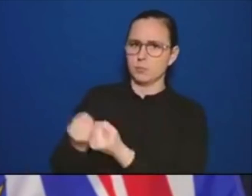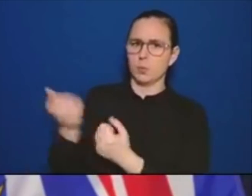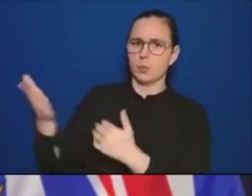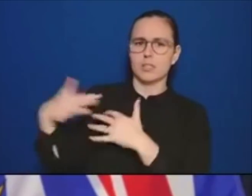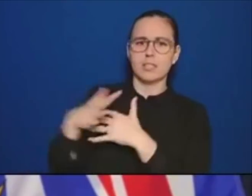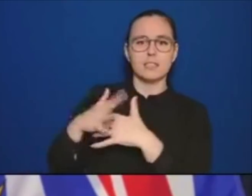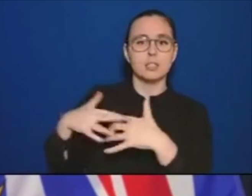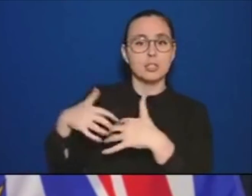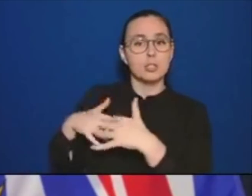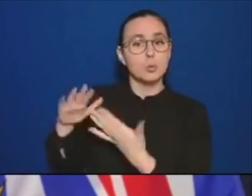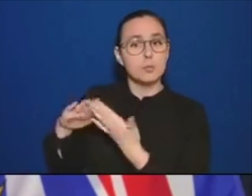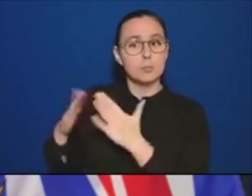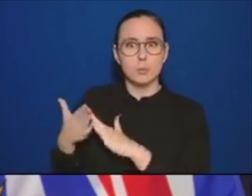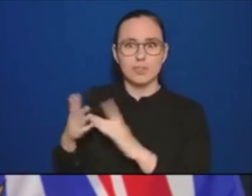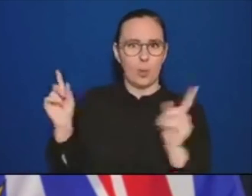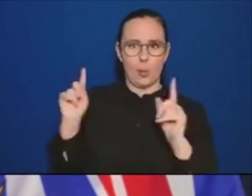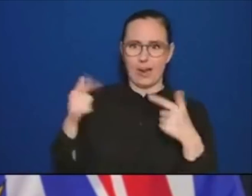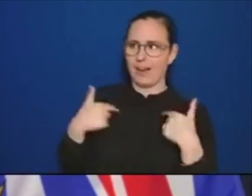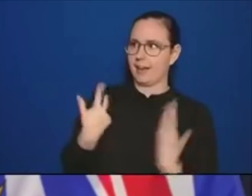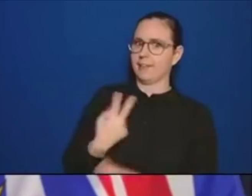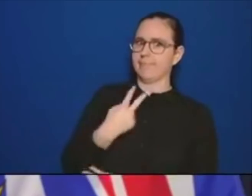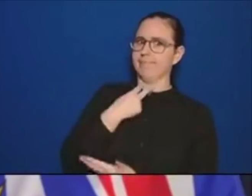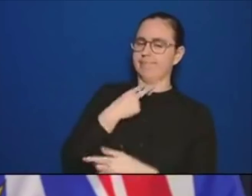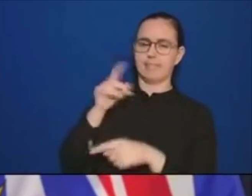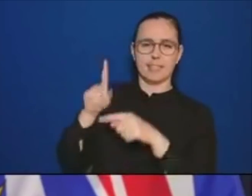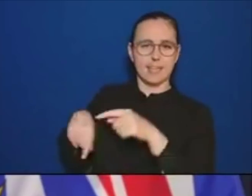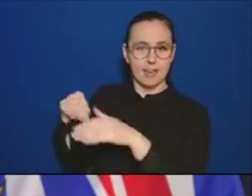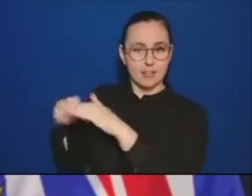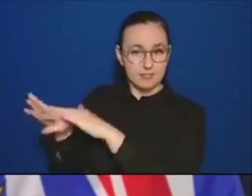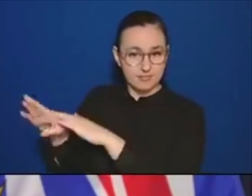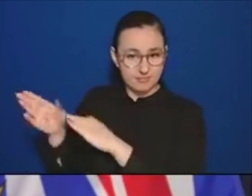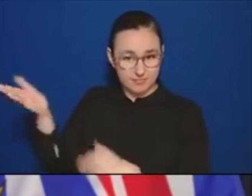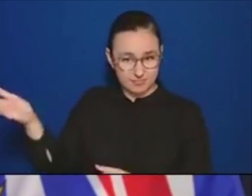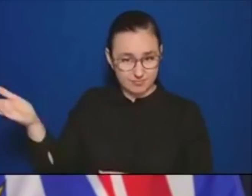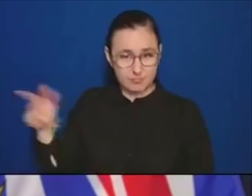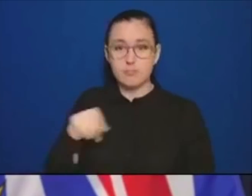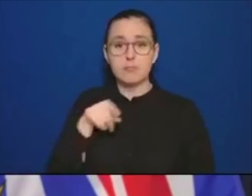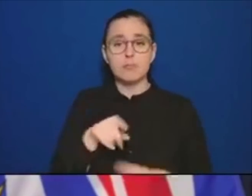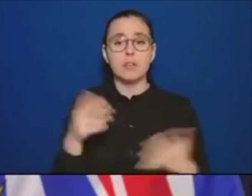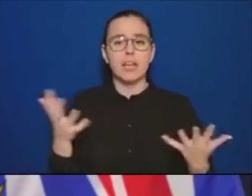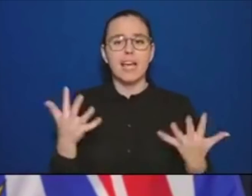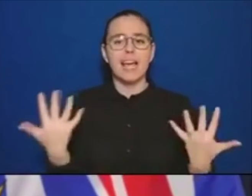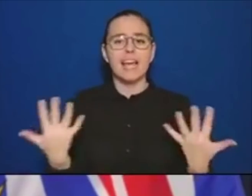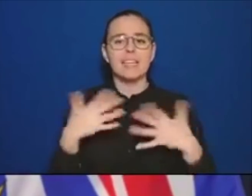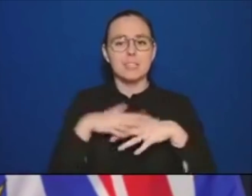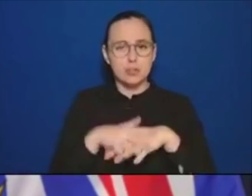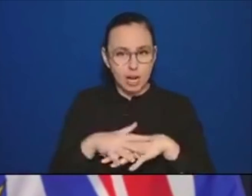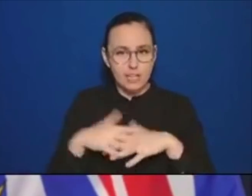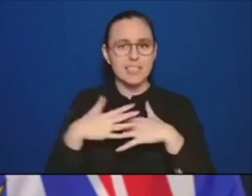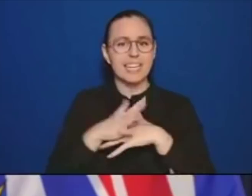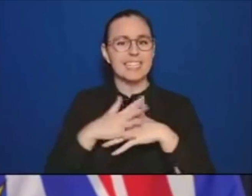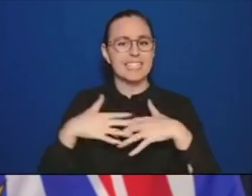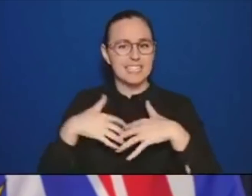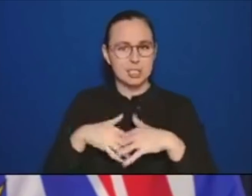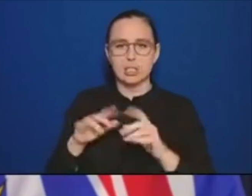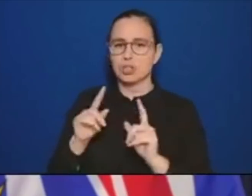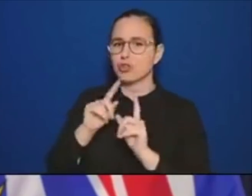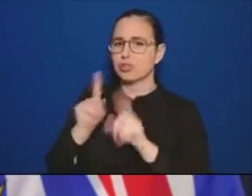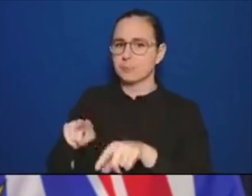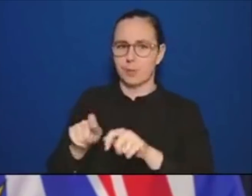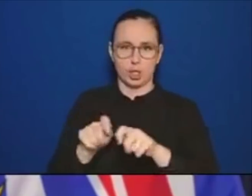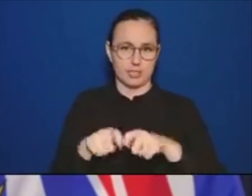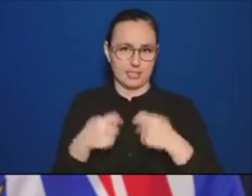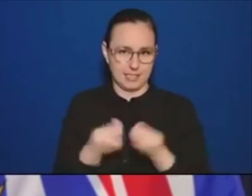calling these Integrated Indigenous Response and Recovery Deployment Teams. Staff from the First Nations